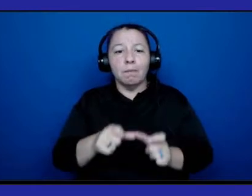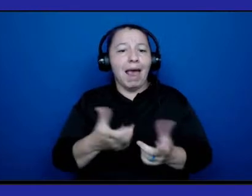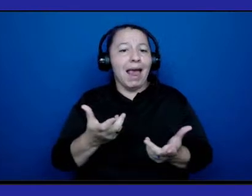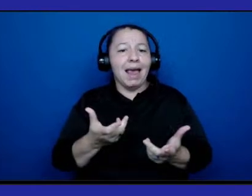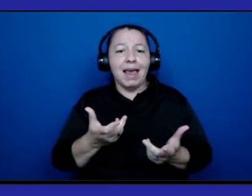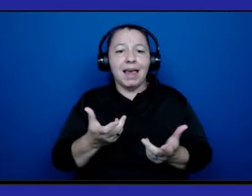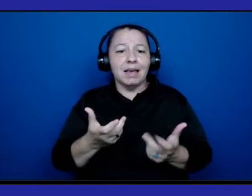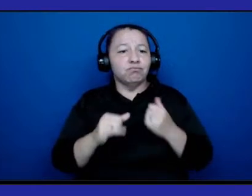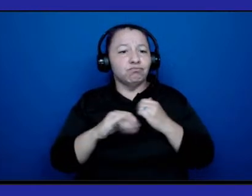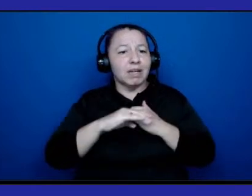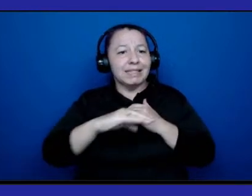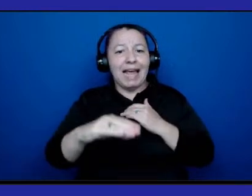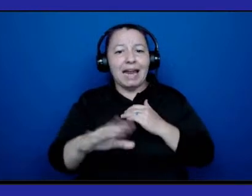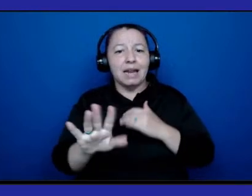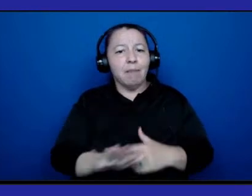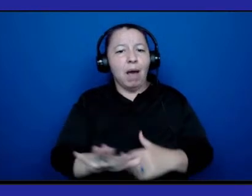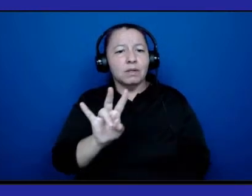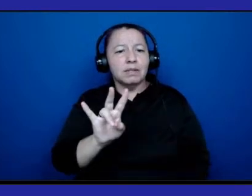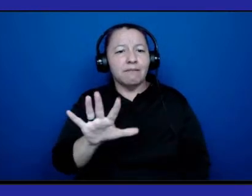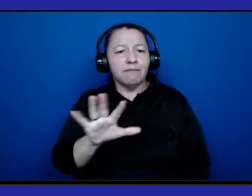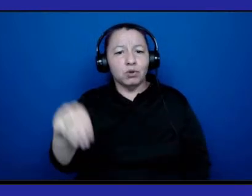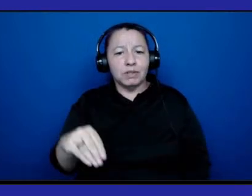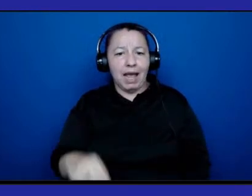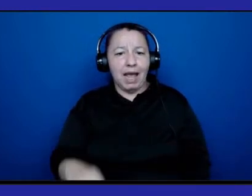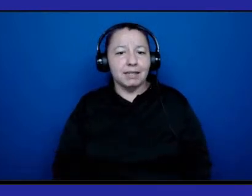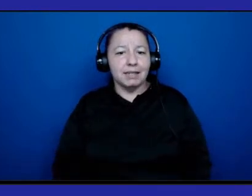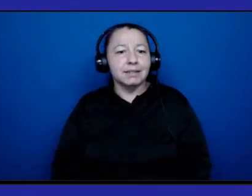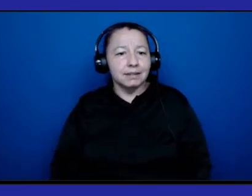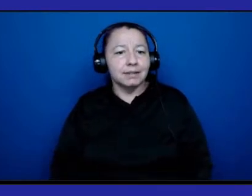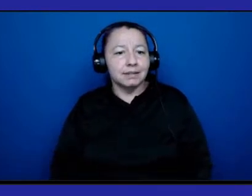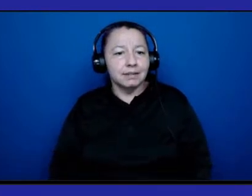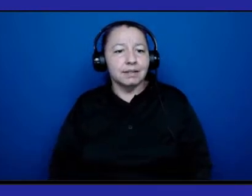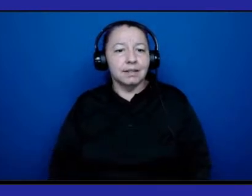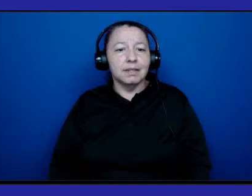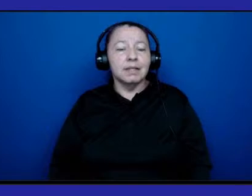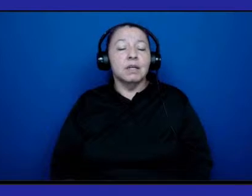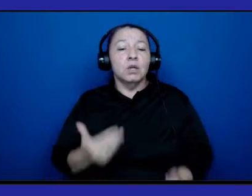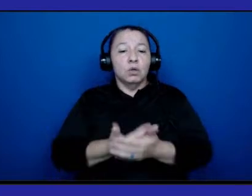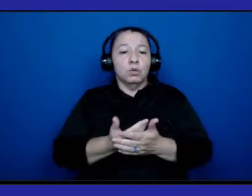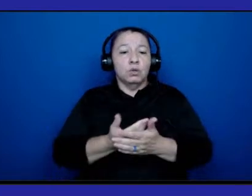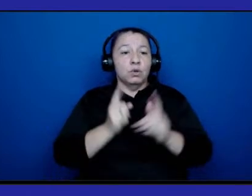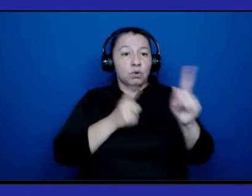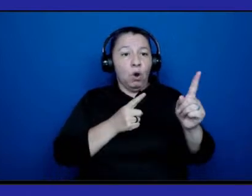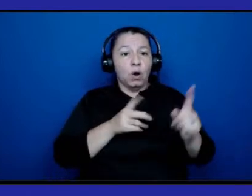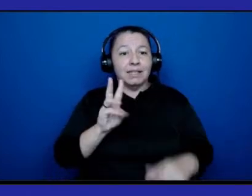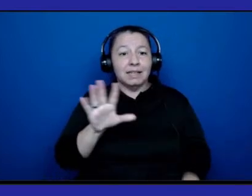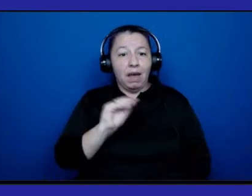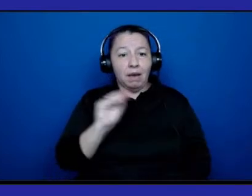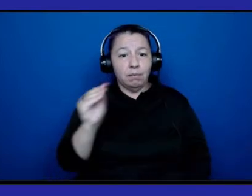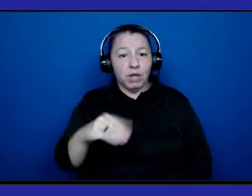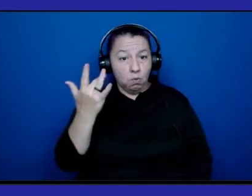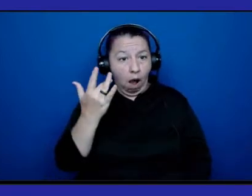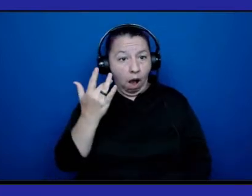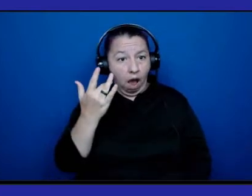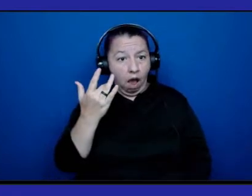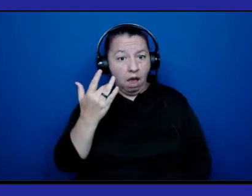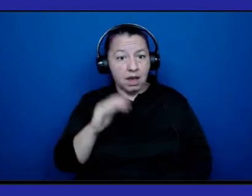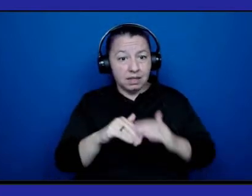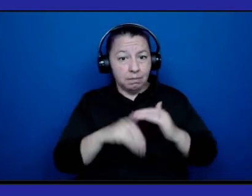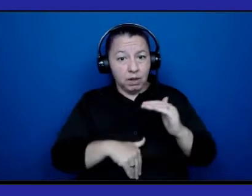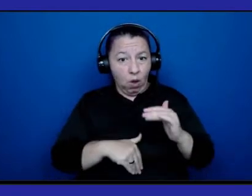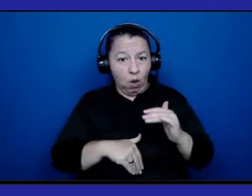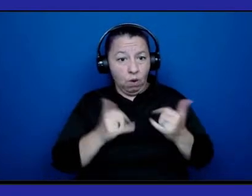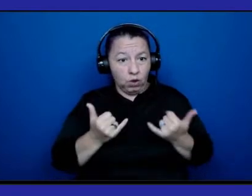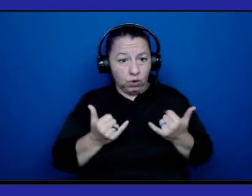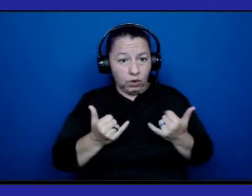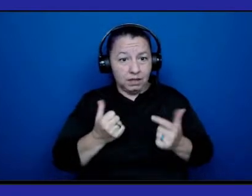steady at about 75%. The new target is 65%. The reason the target is below where we are currently is we